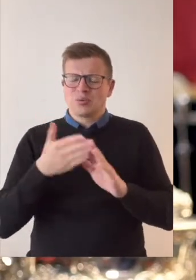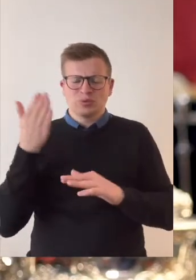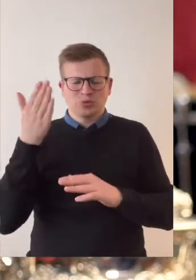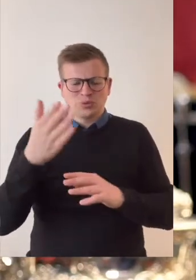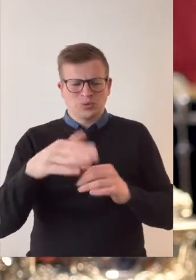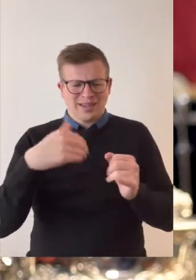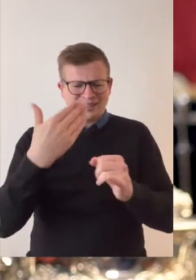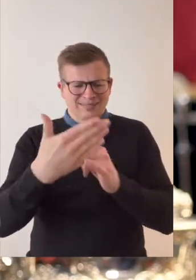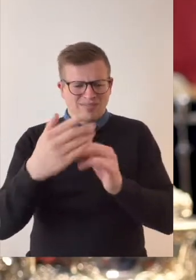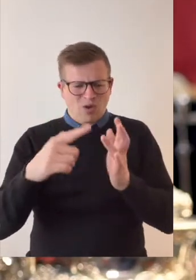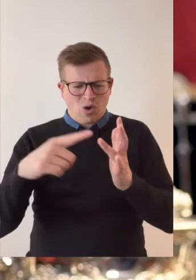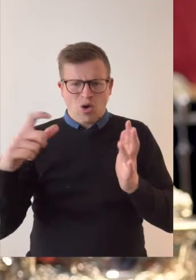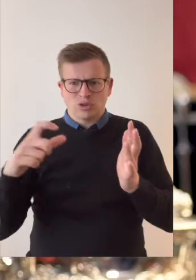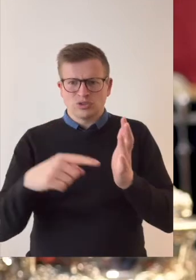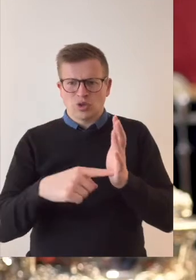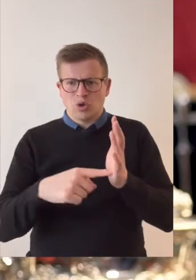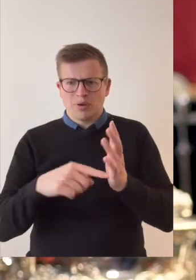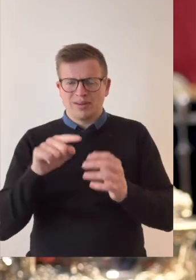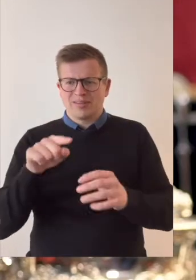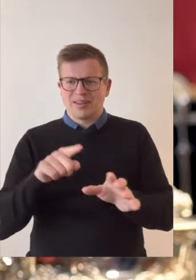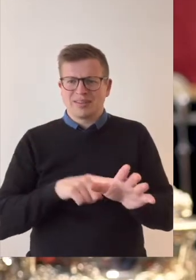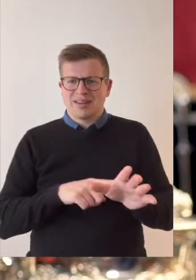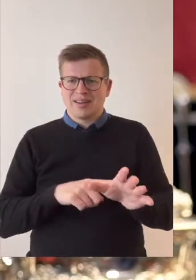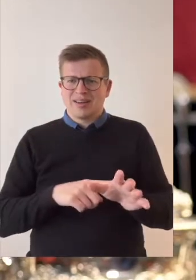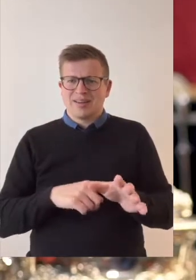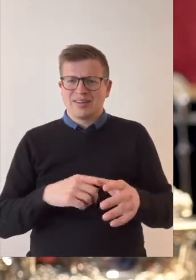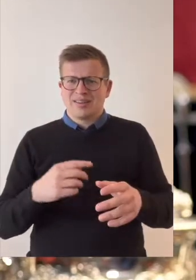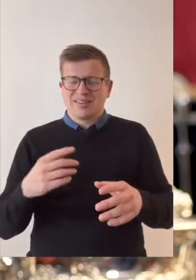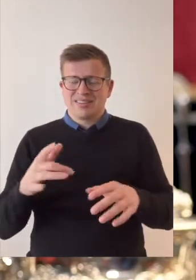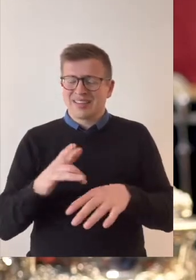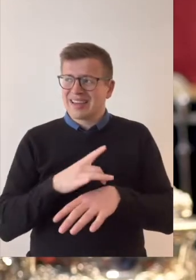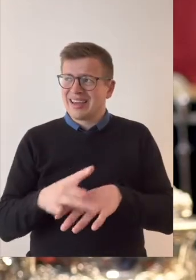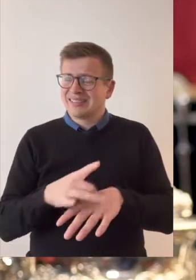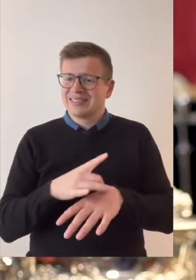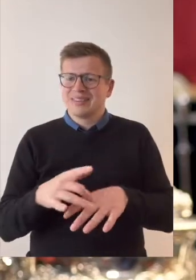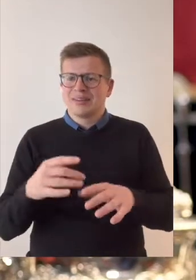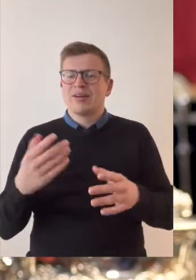And I know I'm going to the end of October of that year, there was